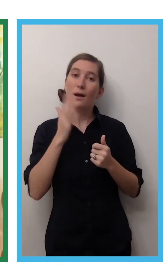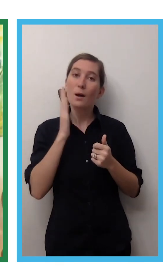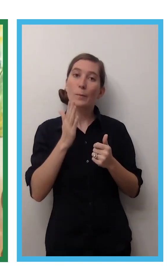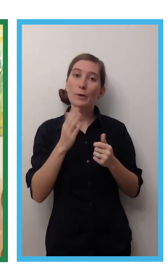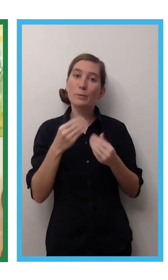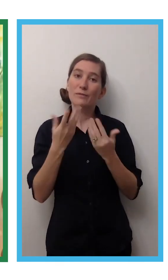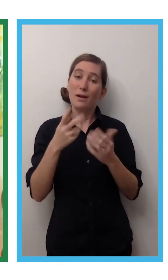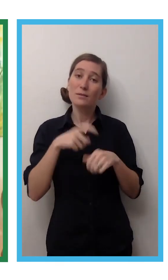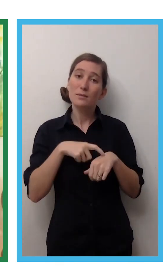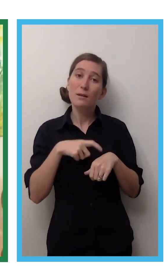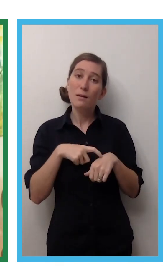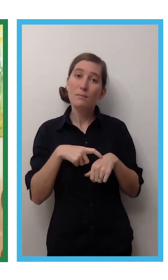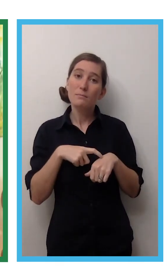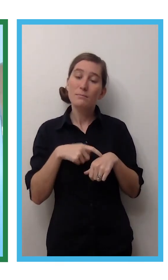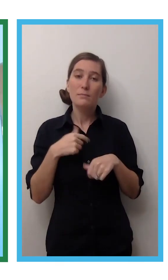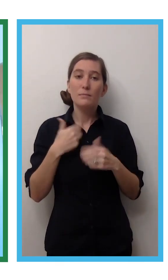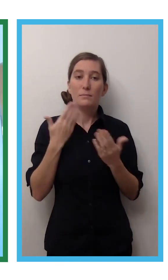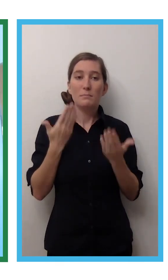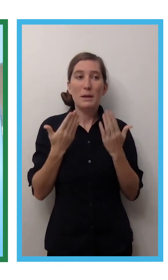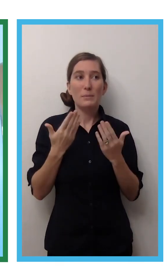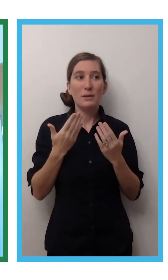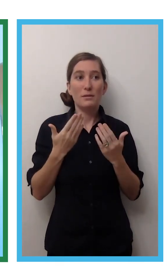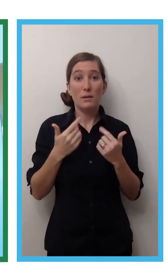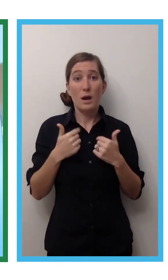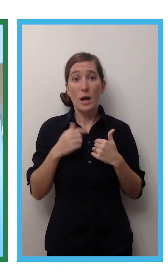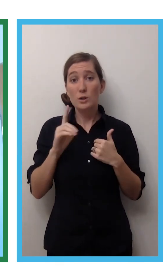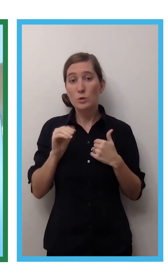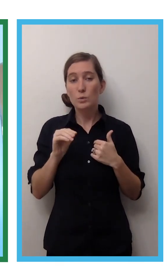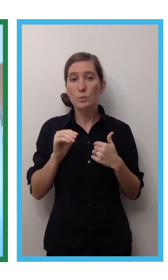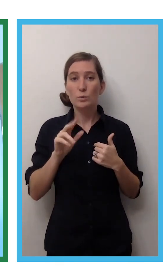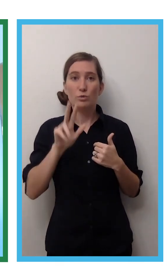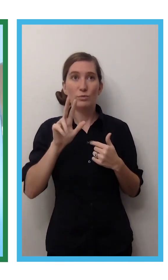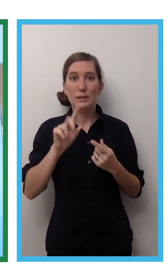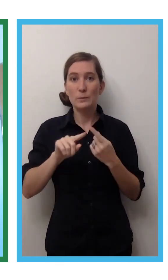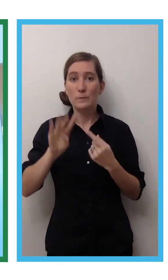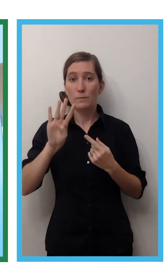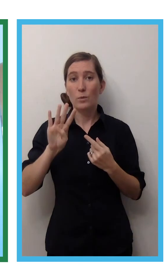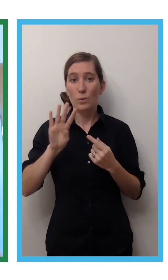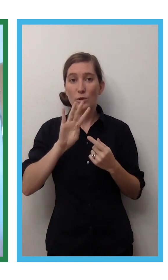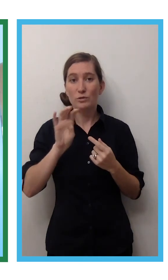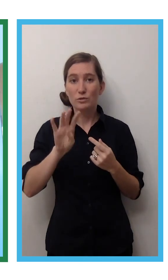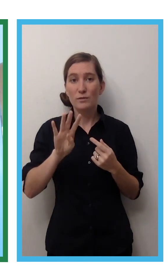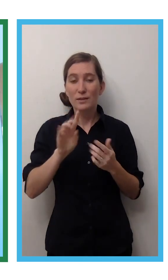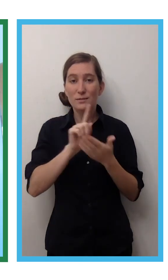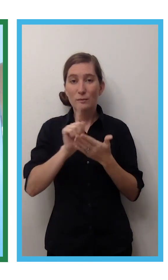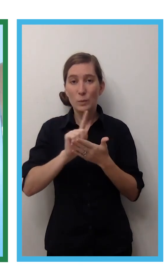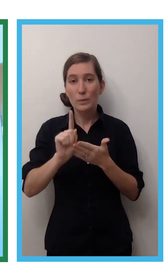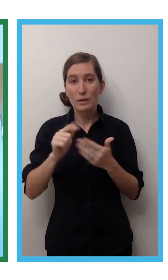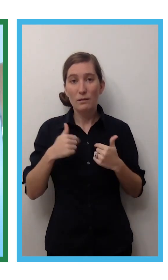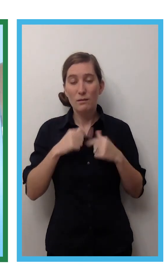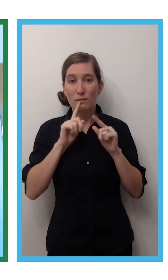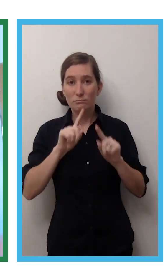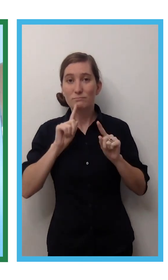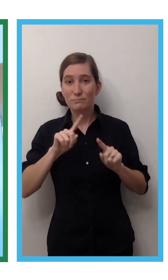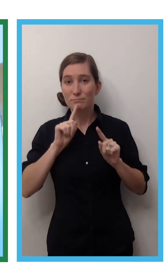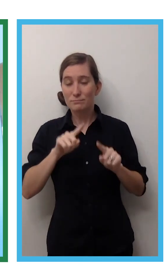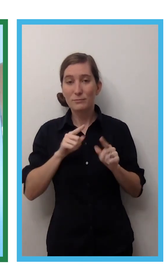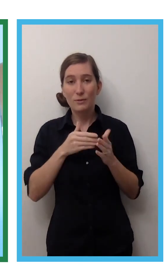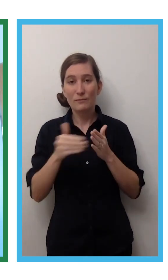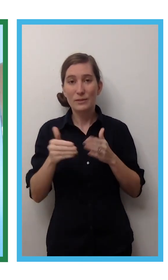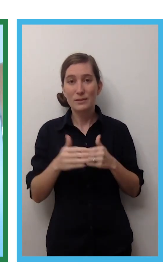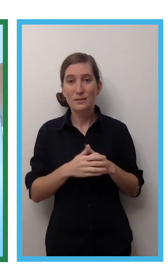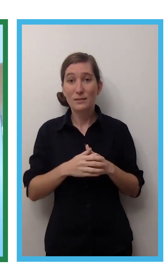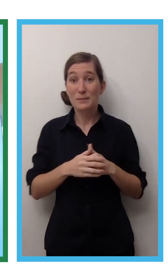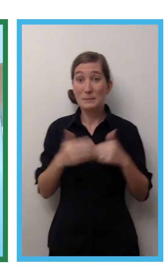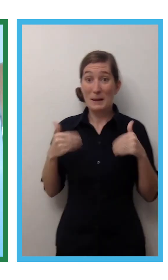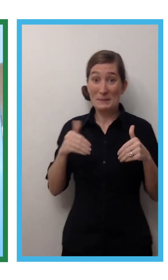I probably do 3 or 4 surveys a week. That's excellent. That's I feel like I should send you our survey, but you're not a veteran and